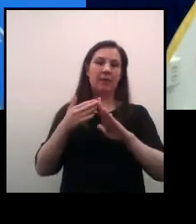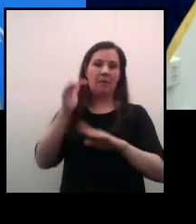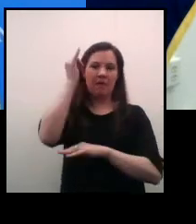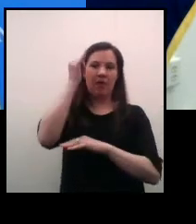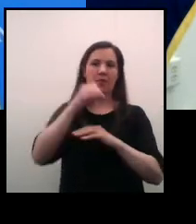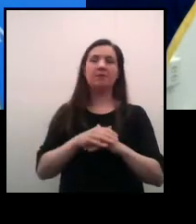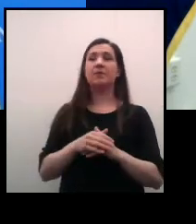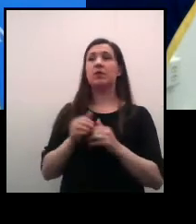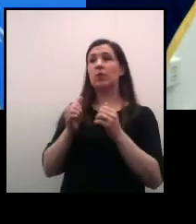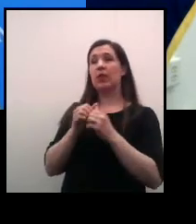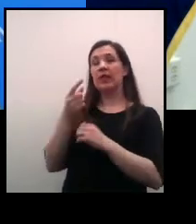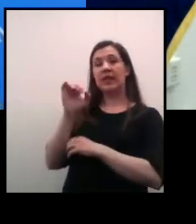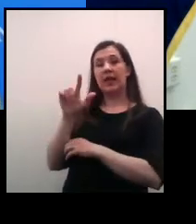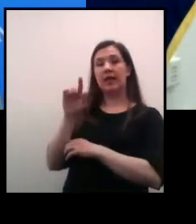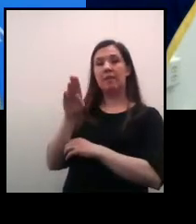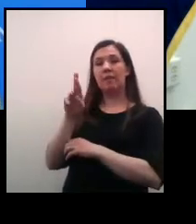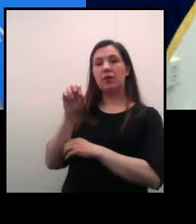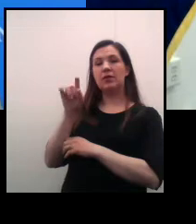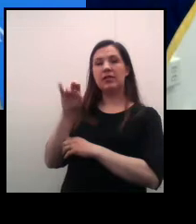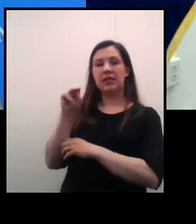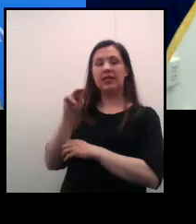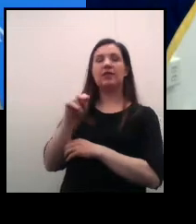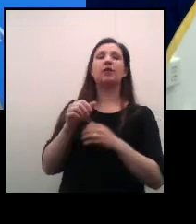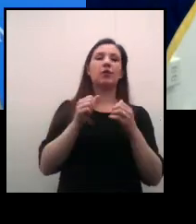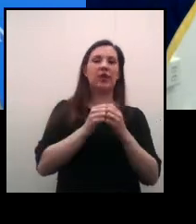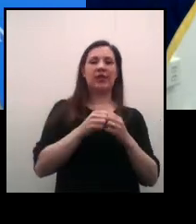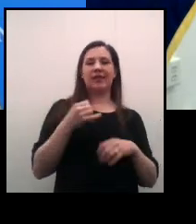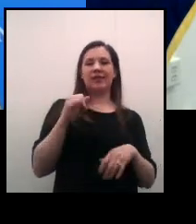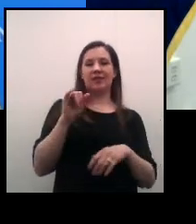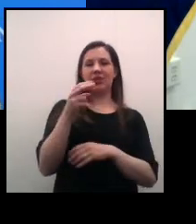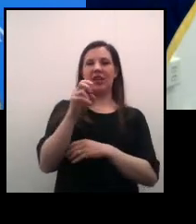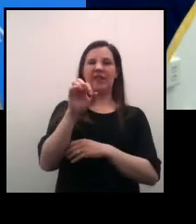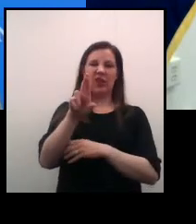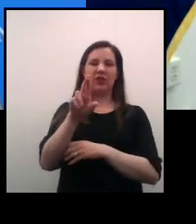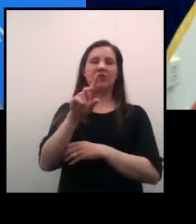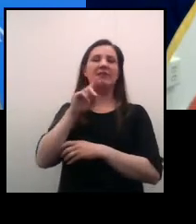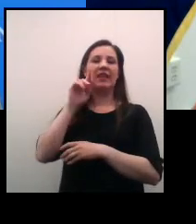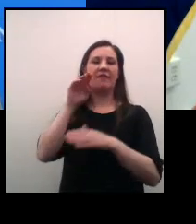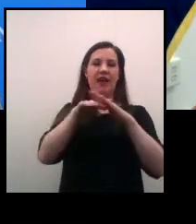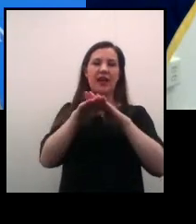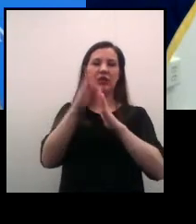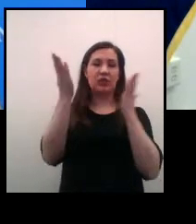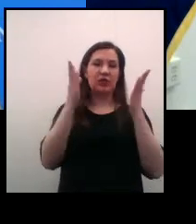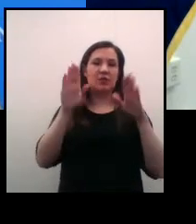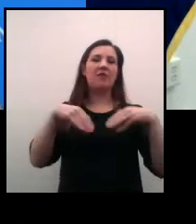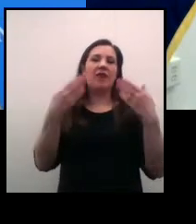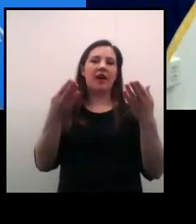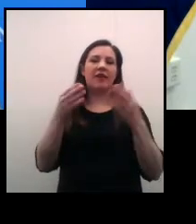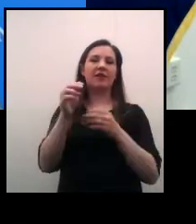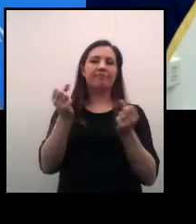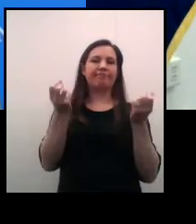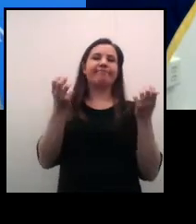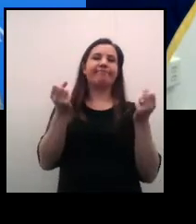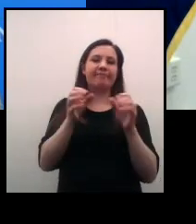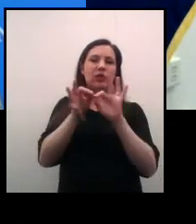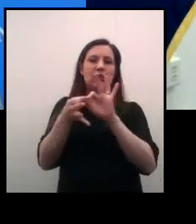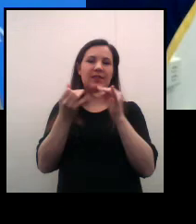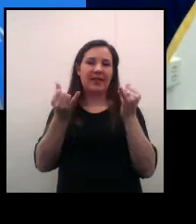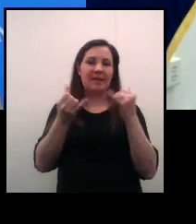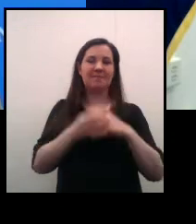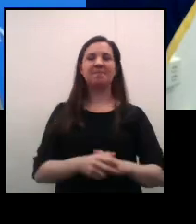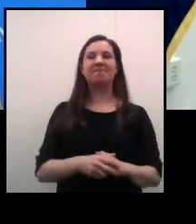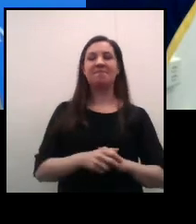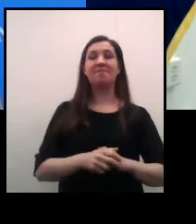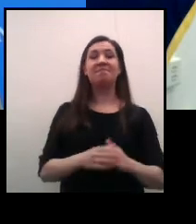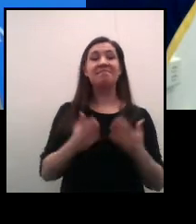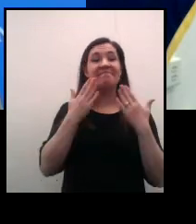our Commissioner of the Department of Health, as well as Jennifer from Deaf Access Services, who will be providing the American Sign Language for you today. I thank everybody